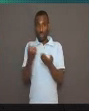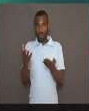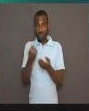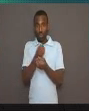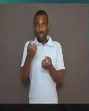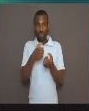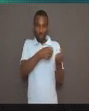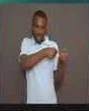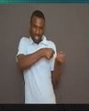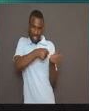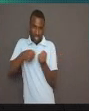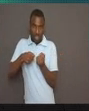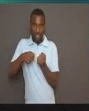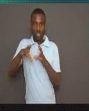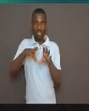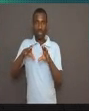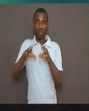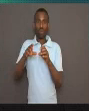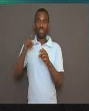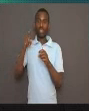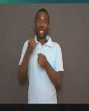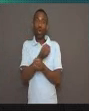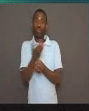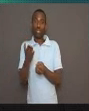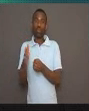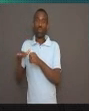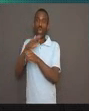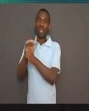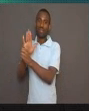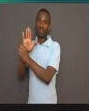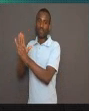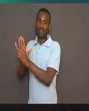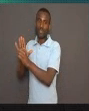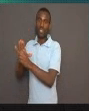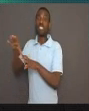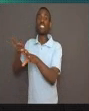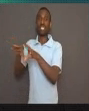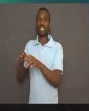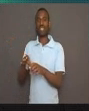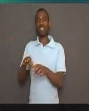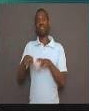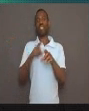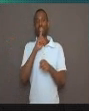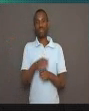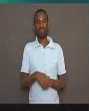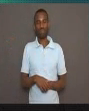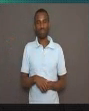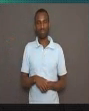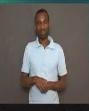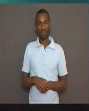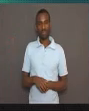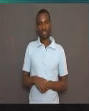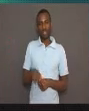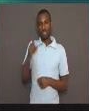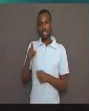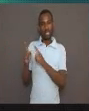object are even strong enough to pull a column of water some distance